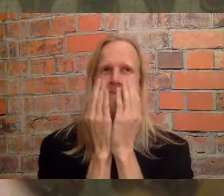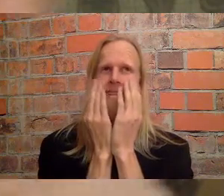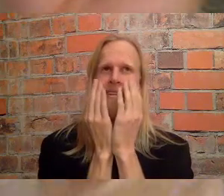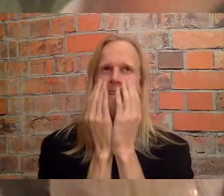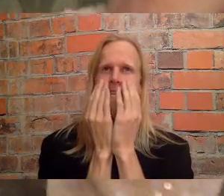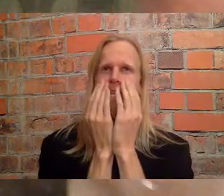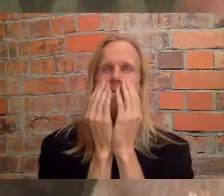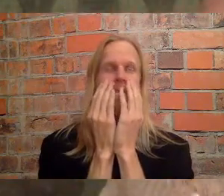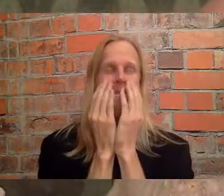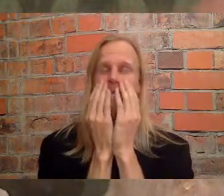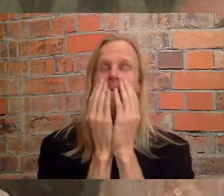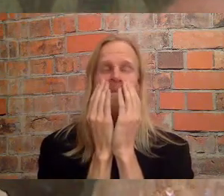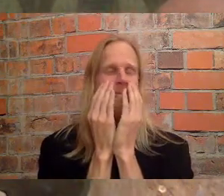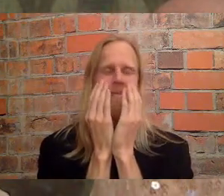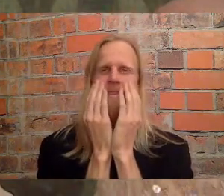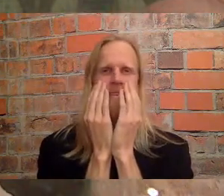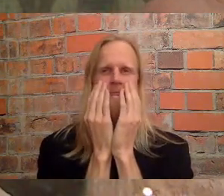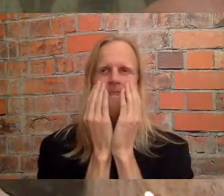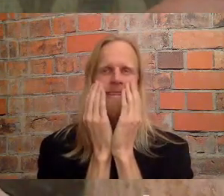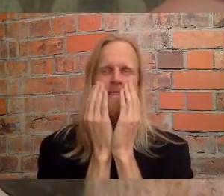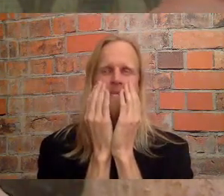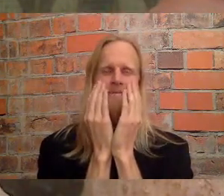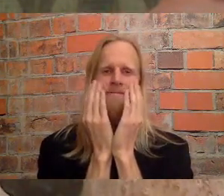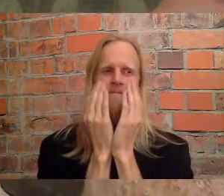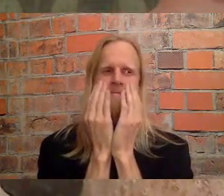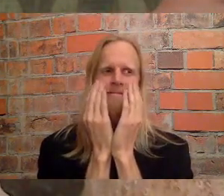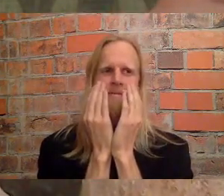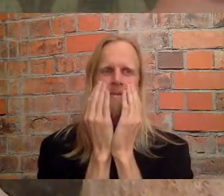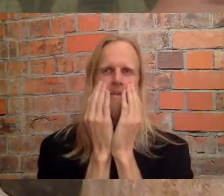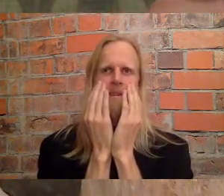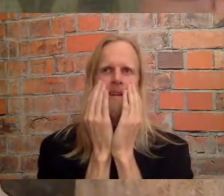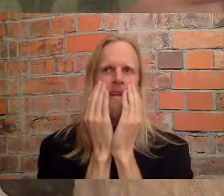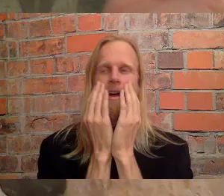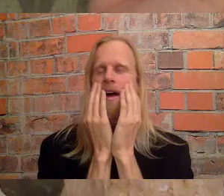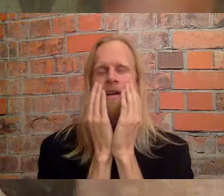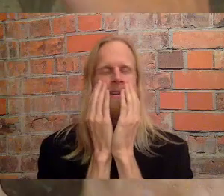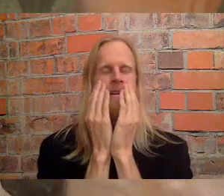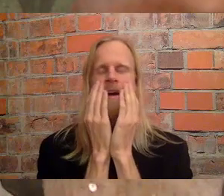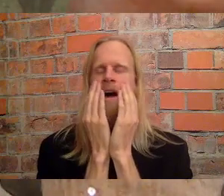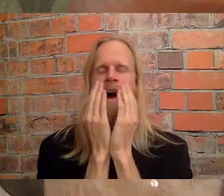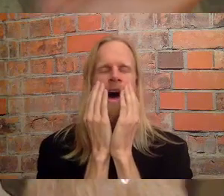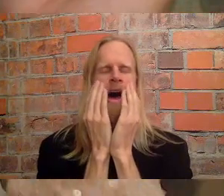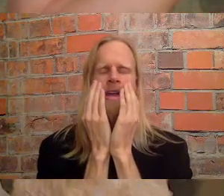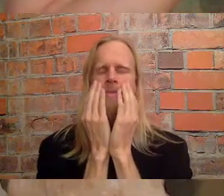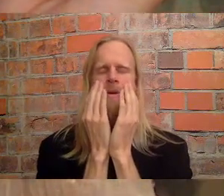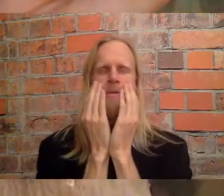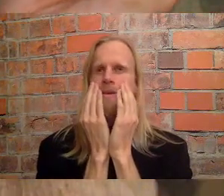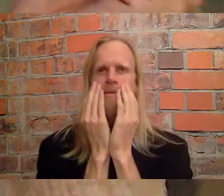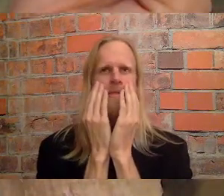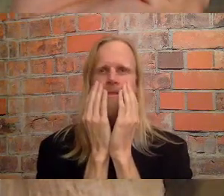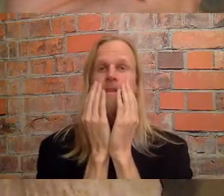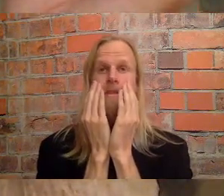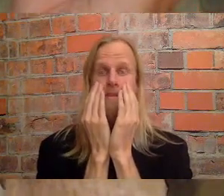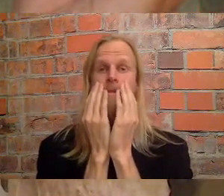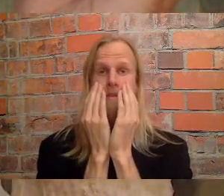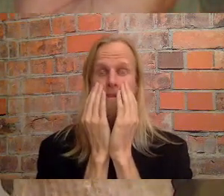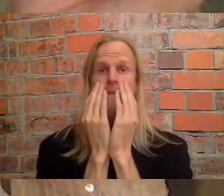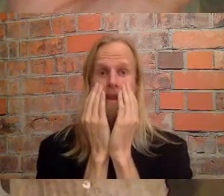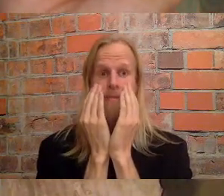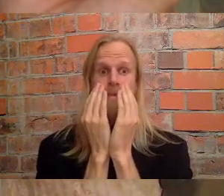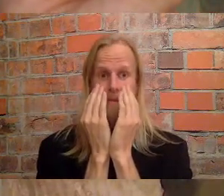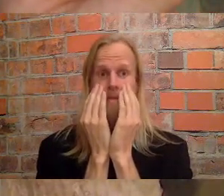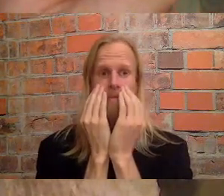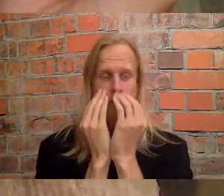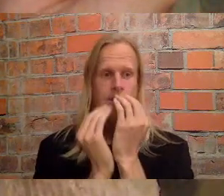here. Yeah, I don't want to do anything about it because it might bring a lot of